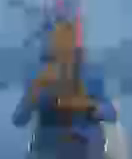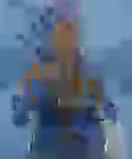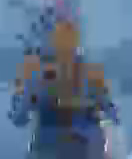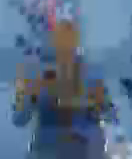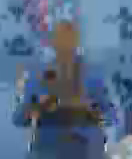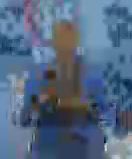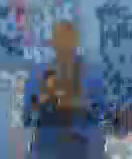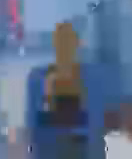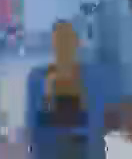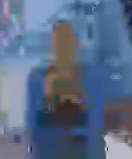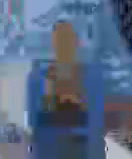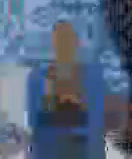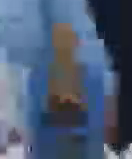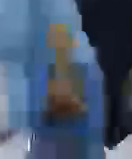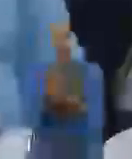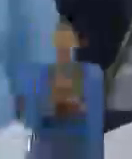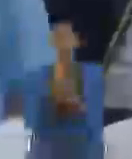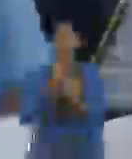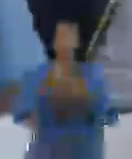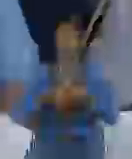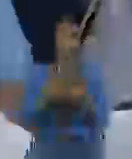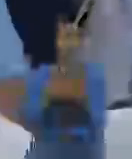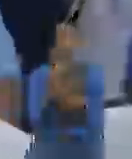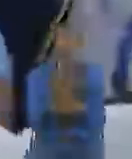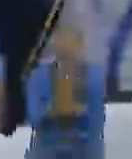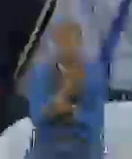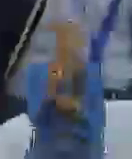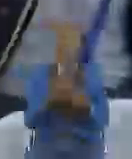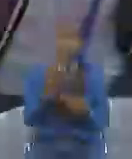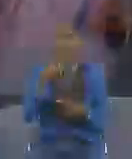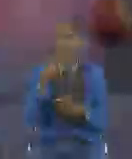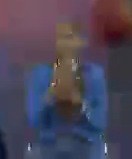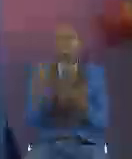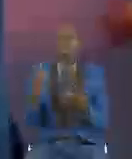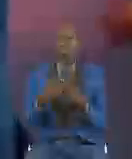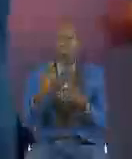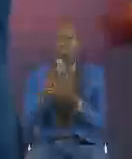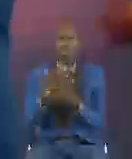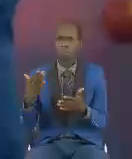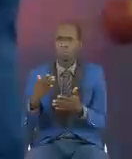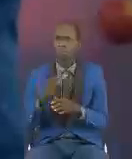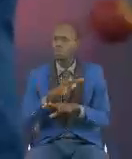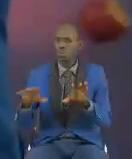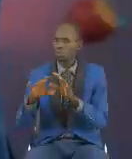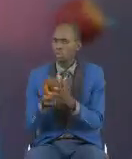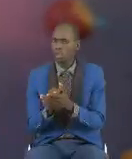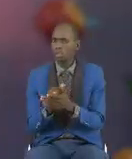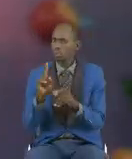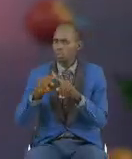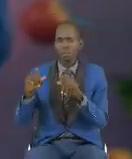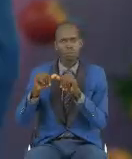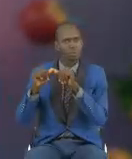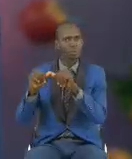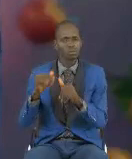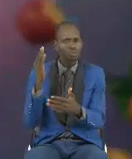Amen. That's how life works. That's how life works. When you say something to somebody, don't do that. He keeps on doing it. Don't do that. He keeps on, don't do